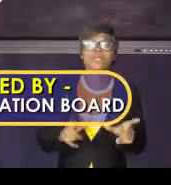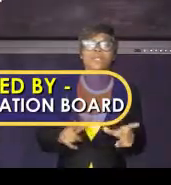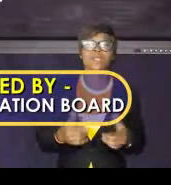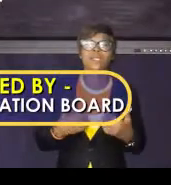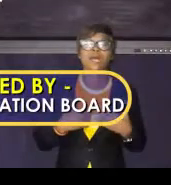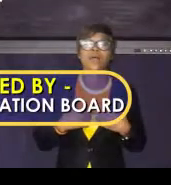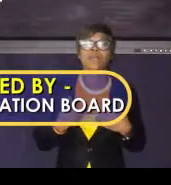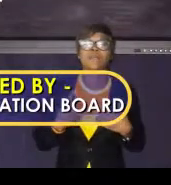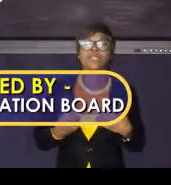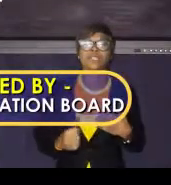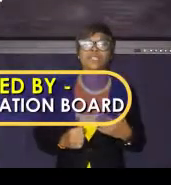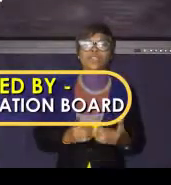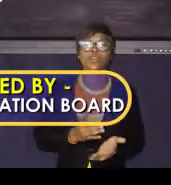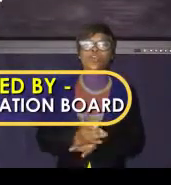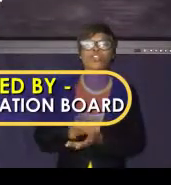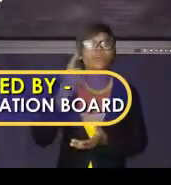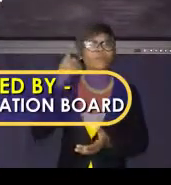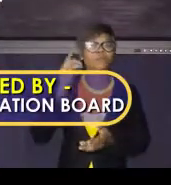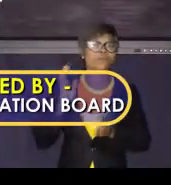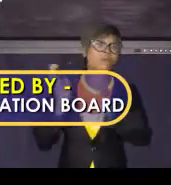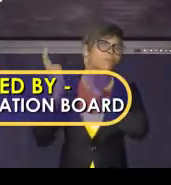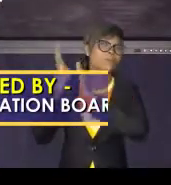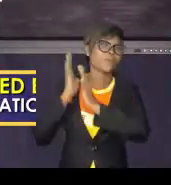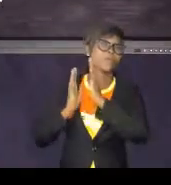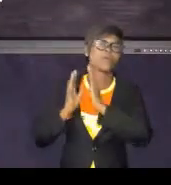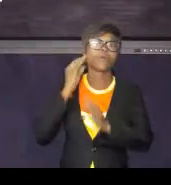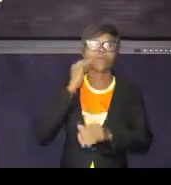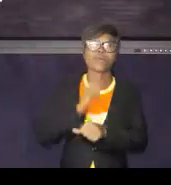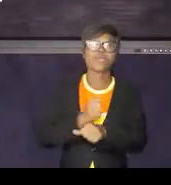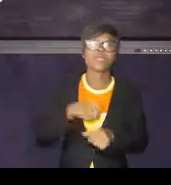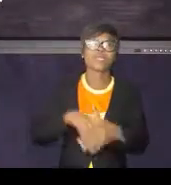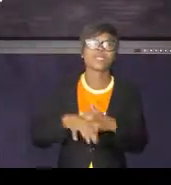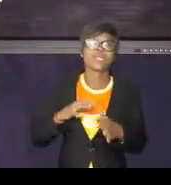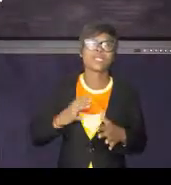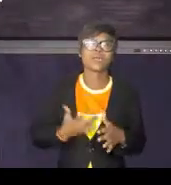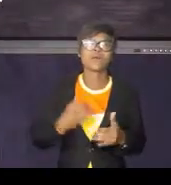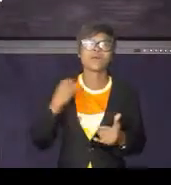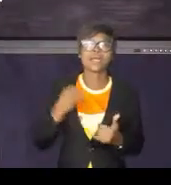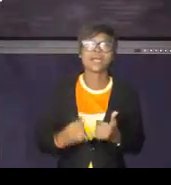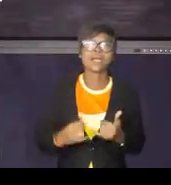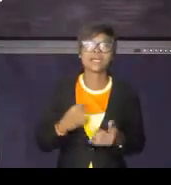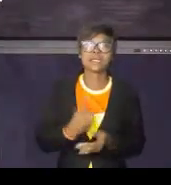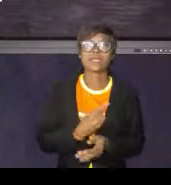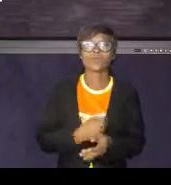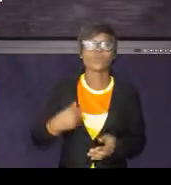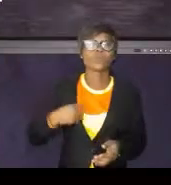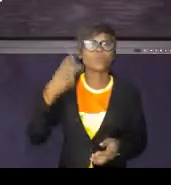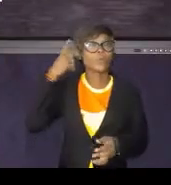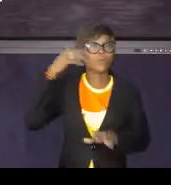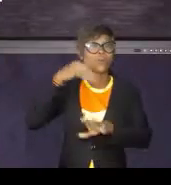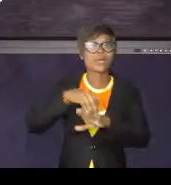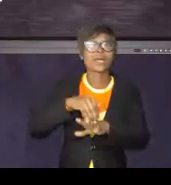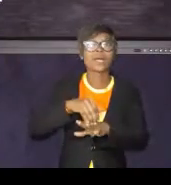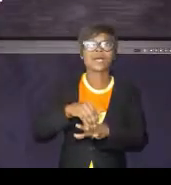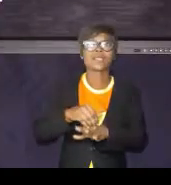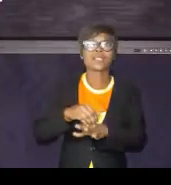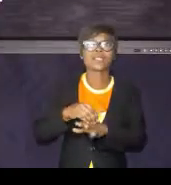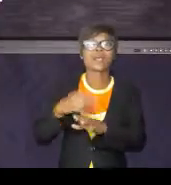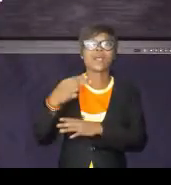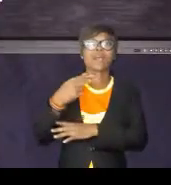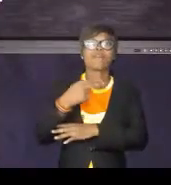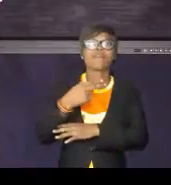that, let's have the correction to our previous homework. In our last lesson, we looked at phrases,